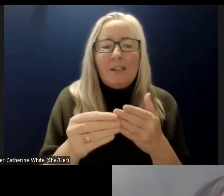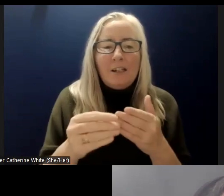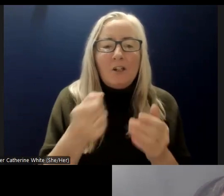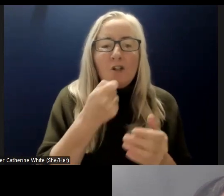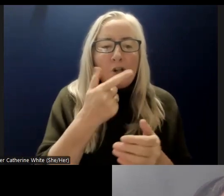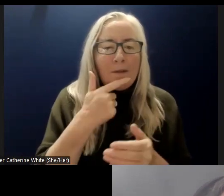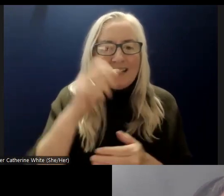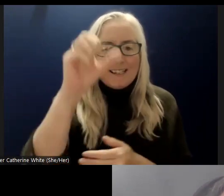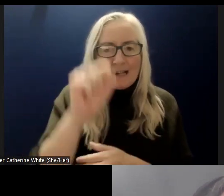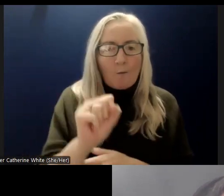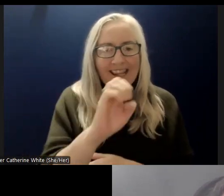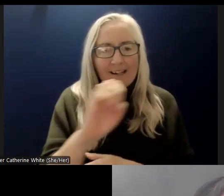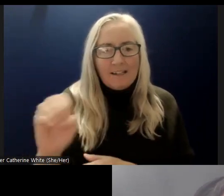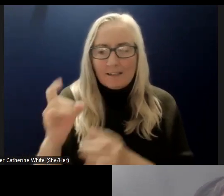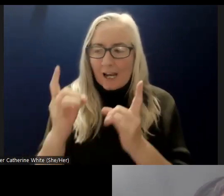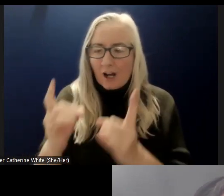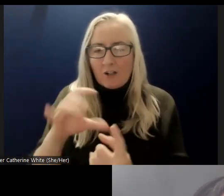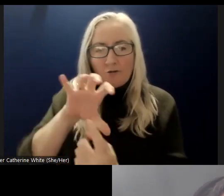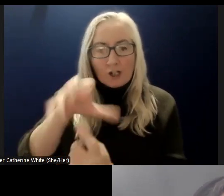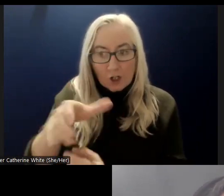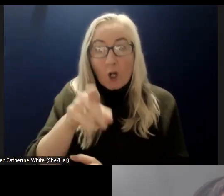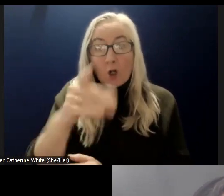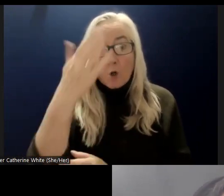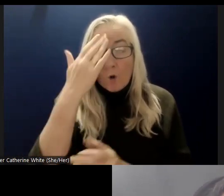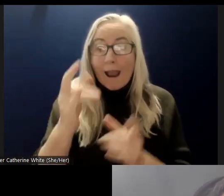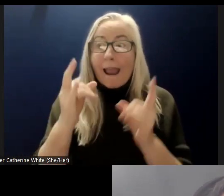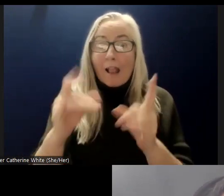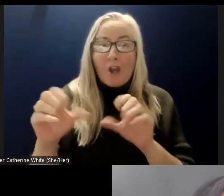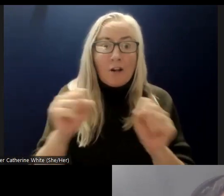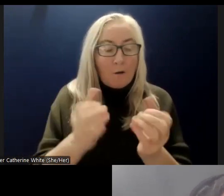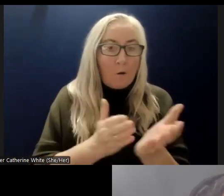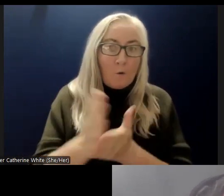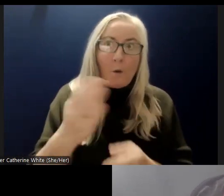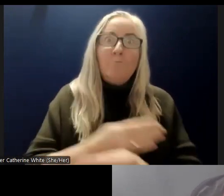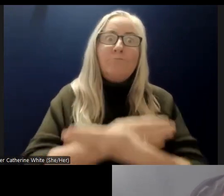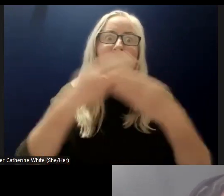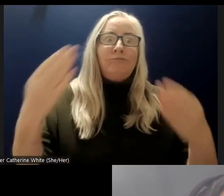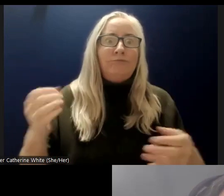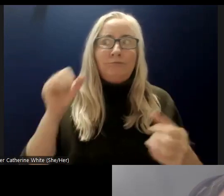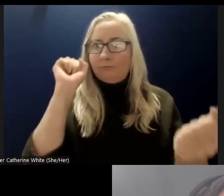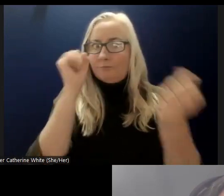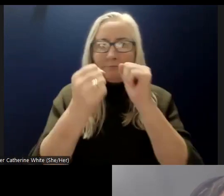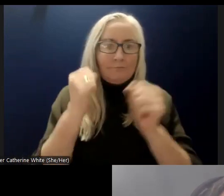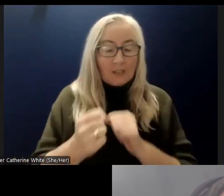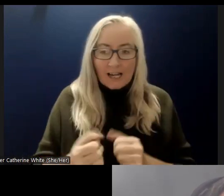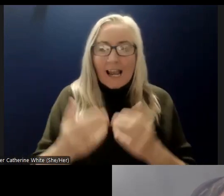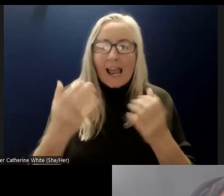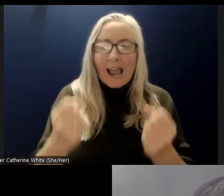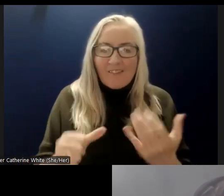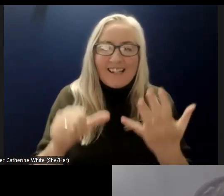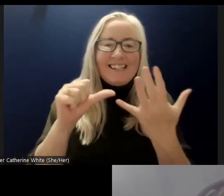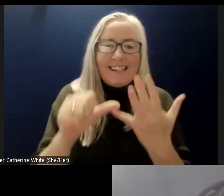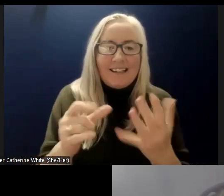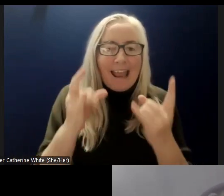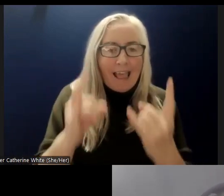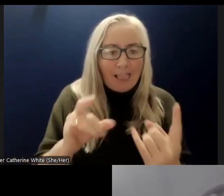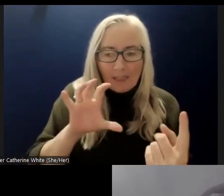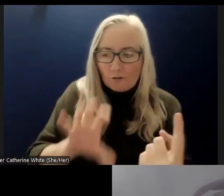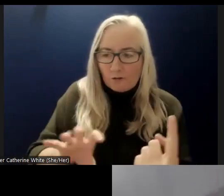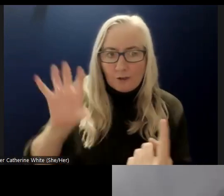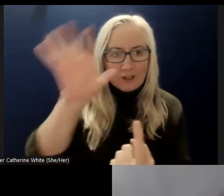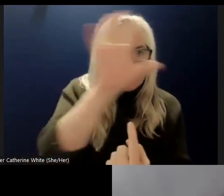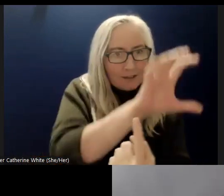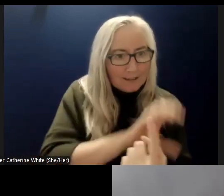You'll know that the health service is going through a huge restructure at the moment, and we now have 6 health regions. And there